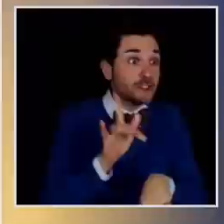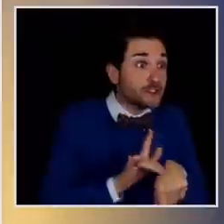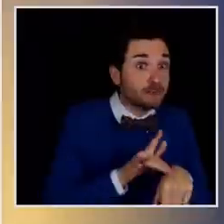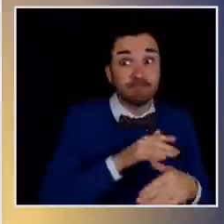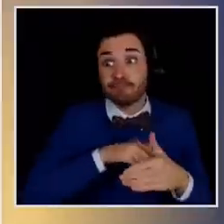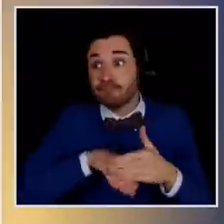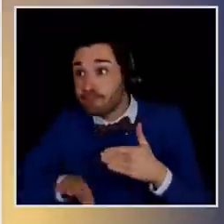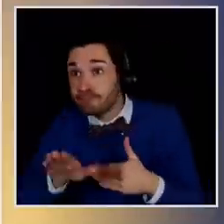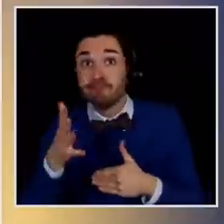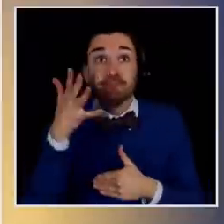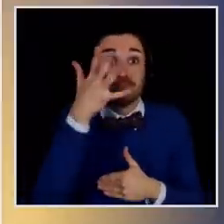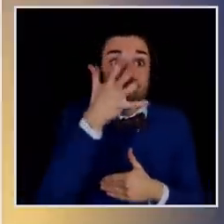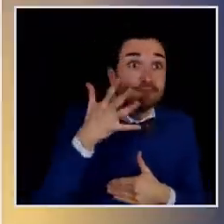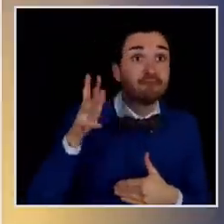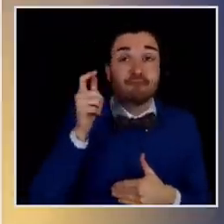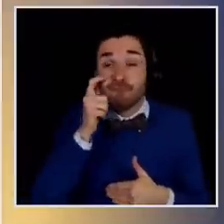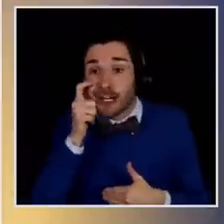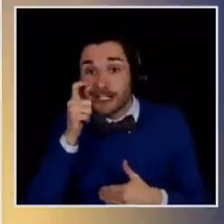their disability.